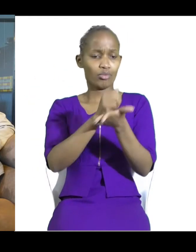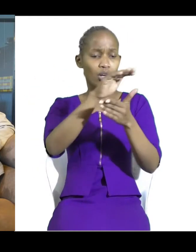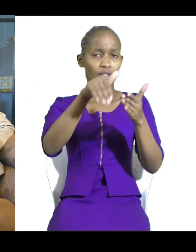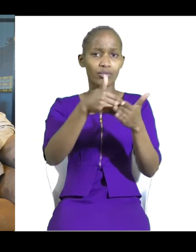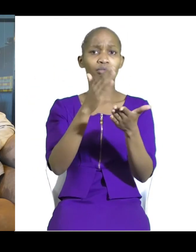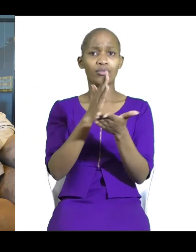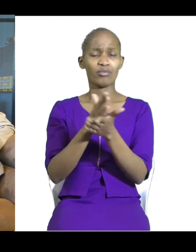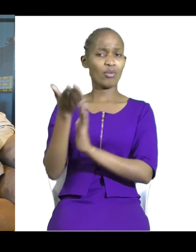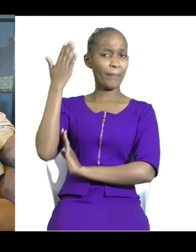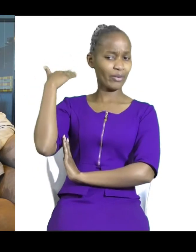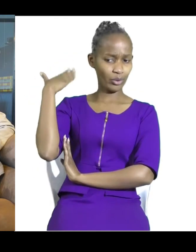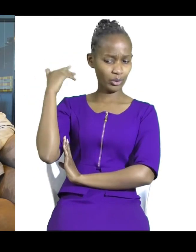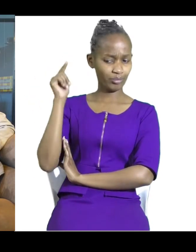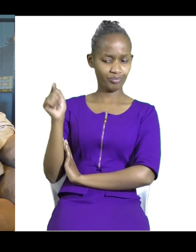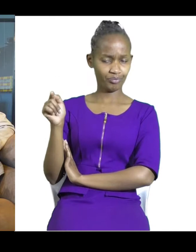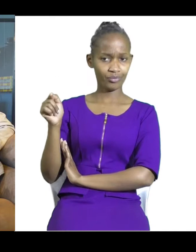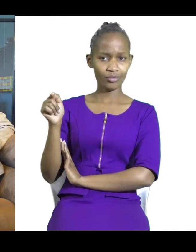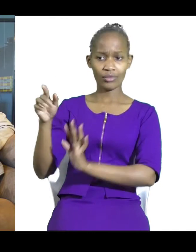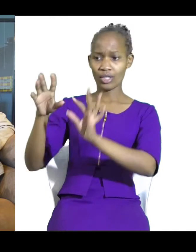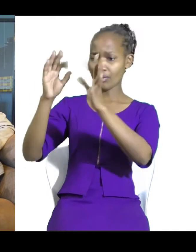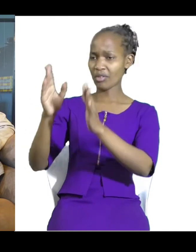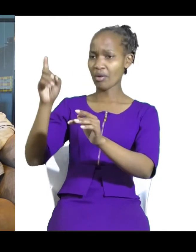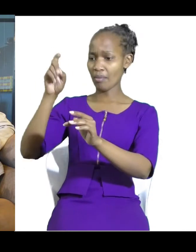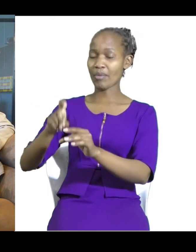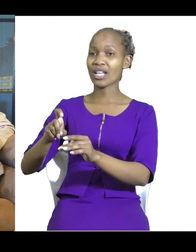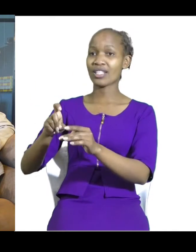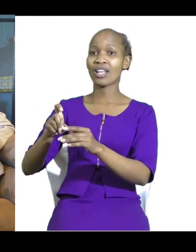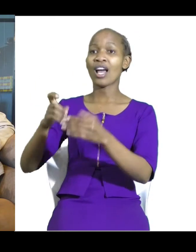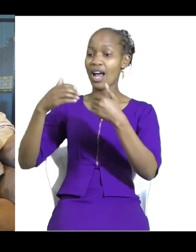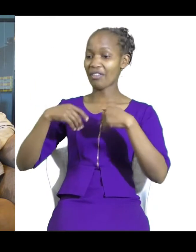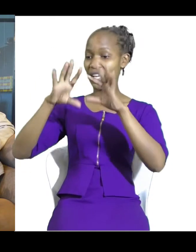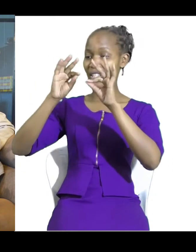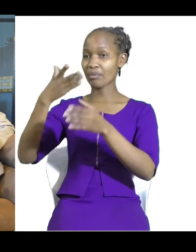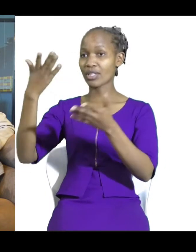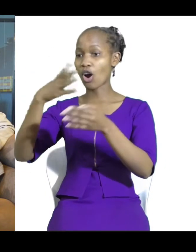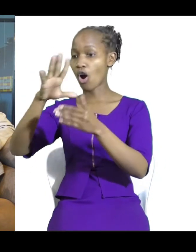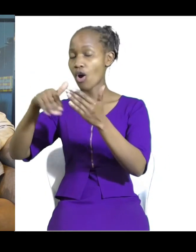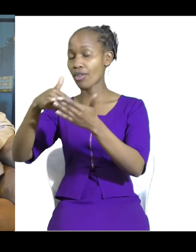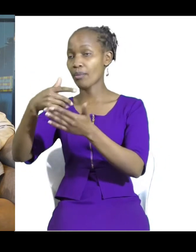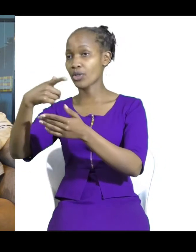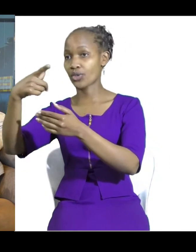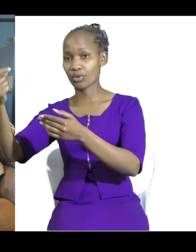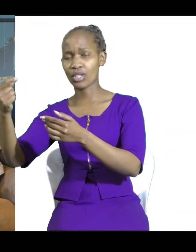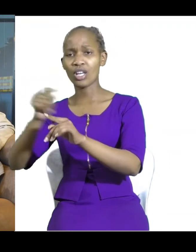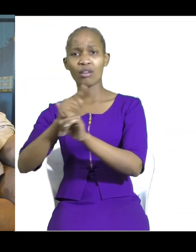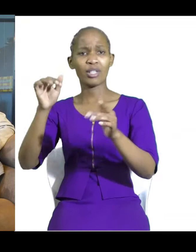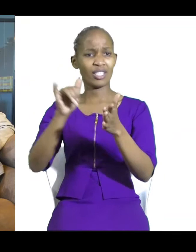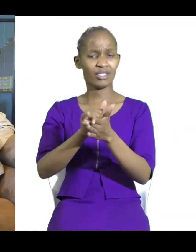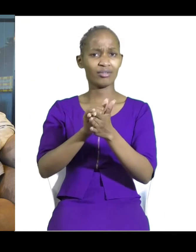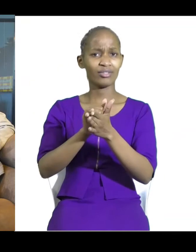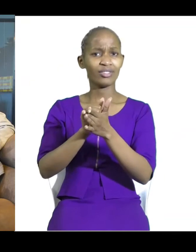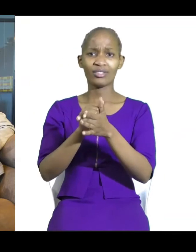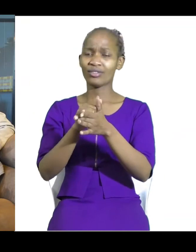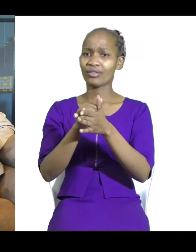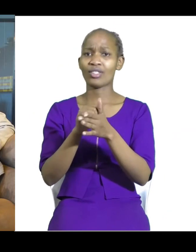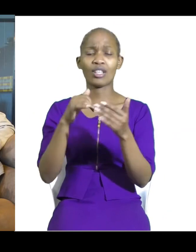Assistol. Initially it was that an interpreter must be physical. Yeah. But the jump into the physical and